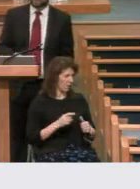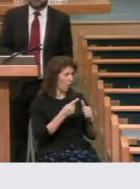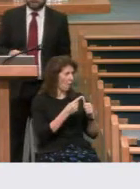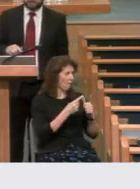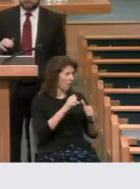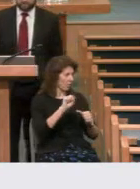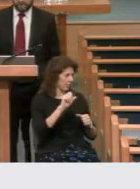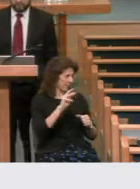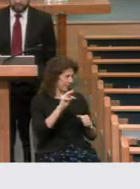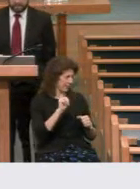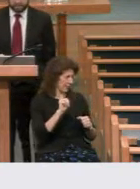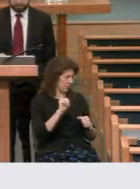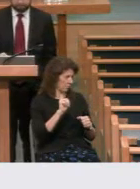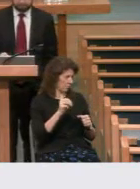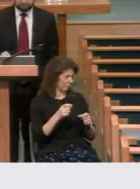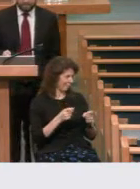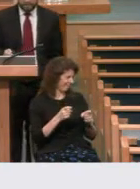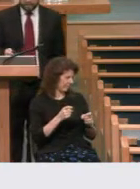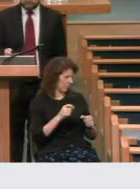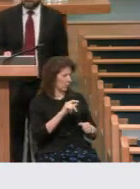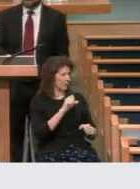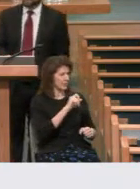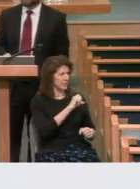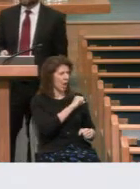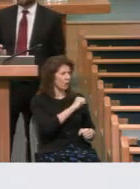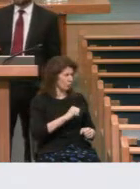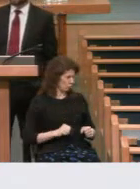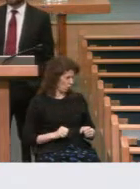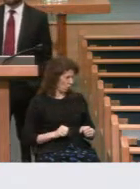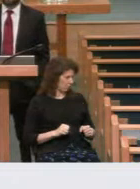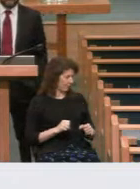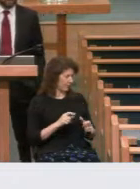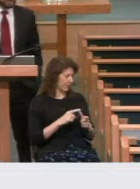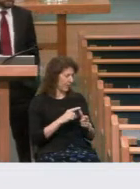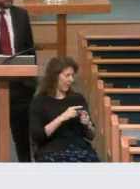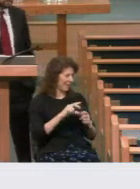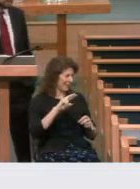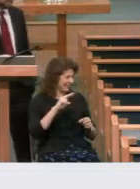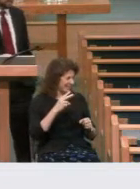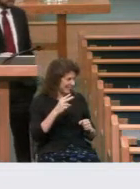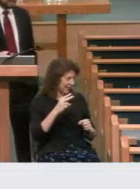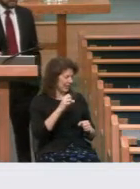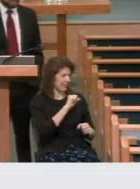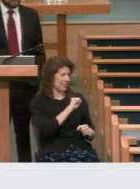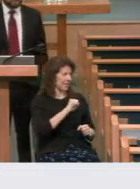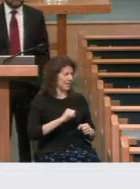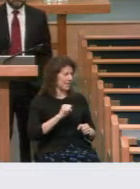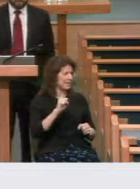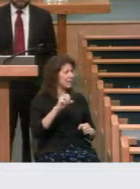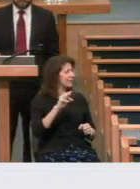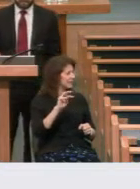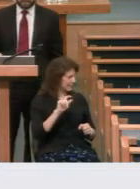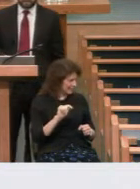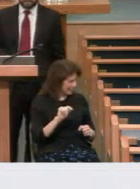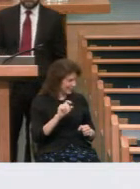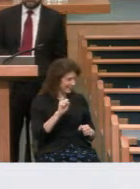with some overlap with David. 2 Samuel deals with the reign of King David, and so we'll